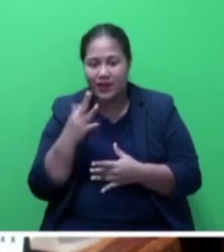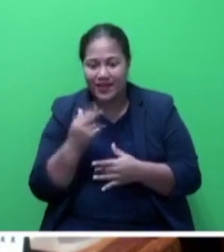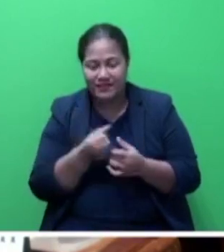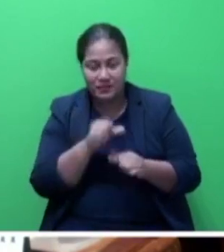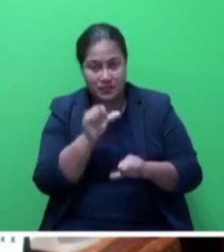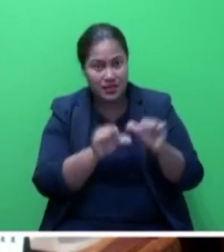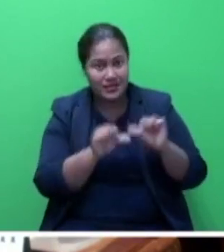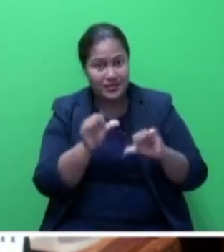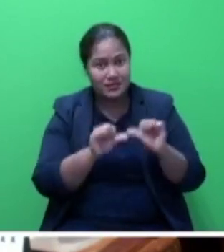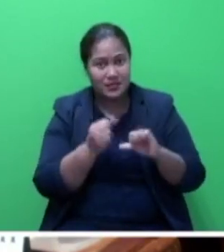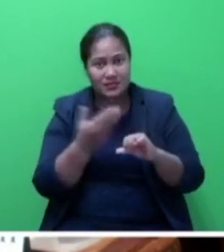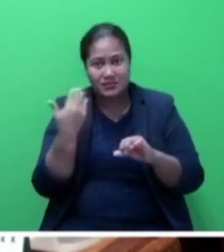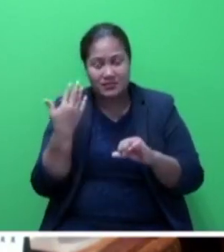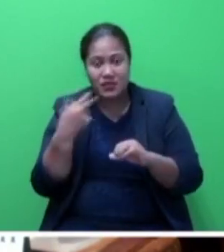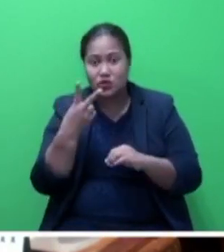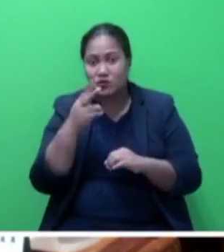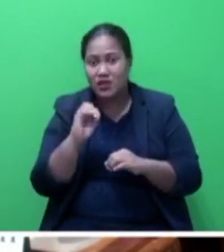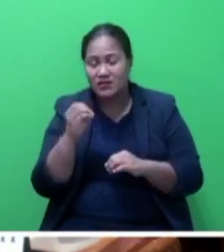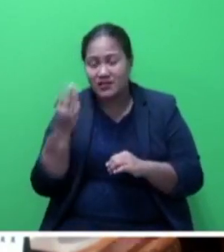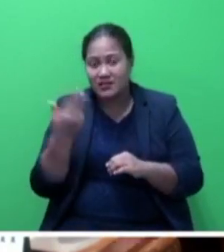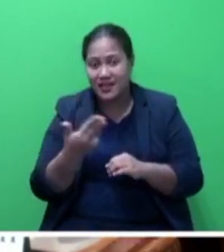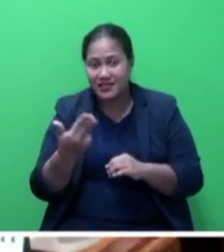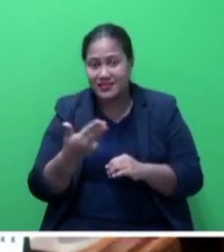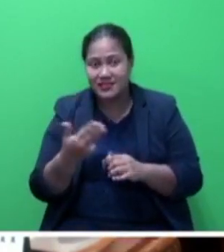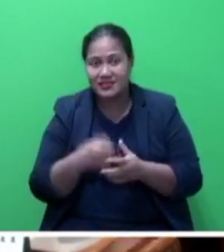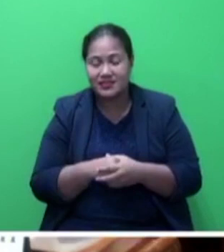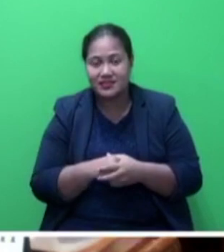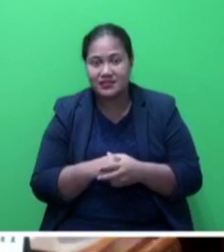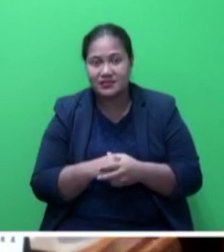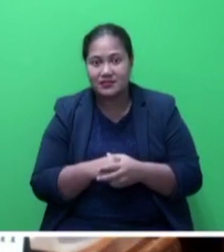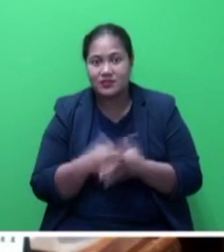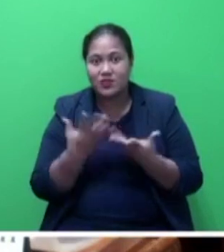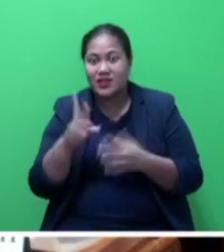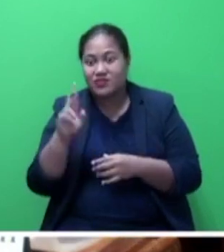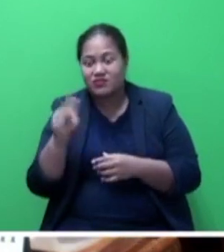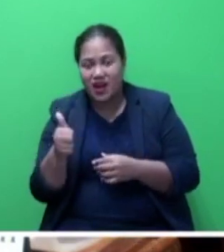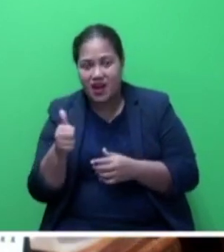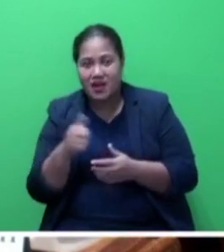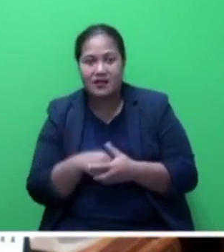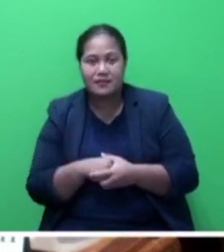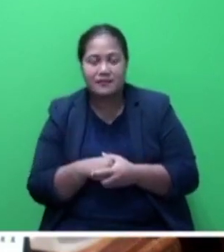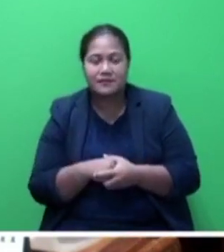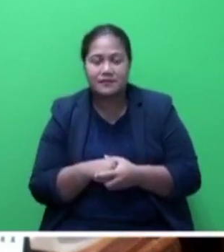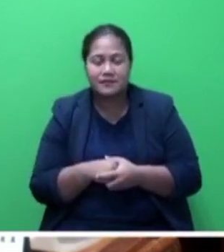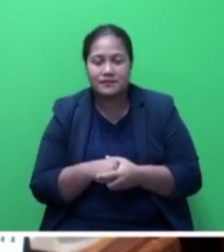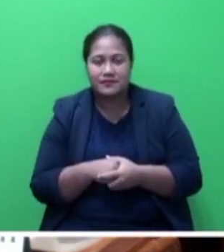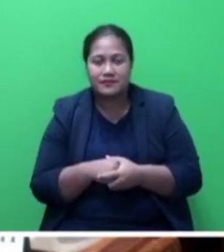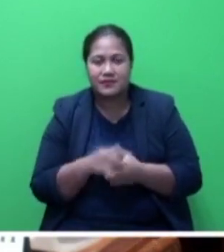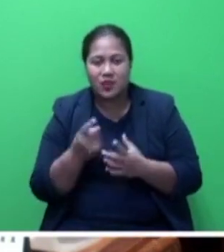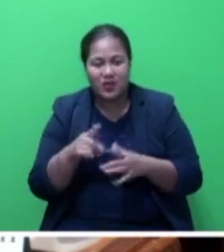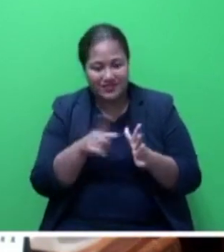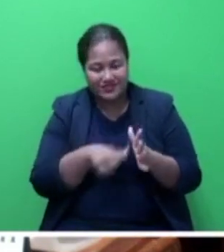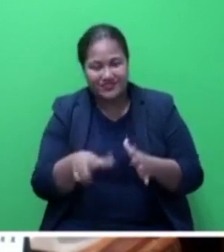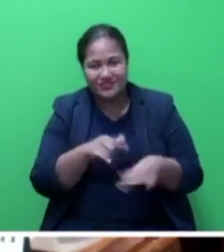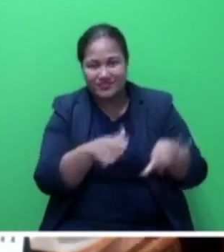in 2019 in Rombuta, the Rombuta landslide up